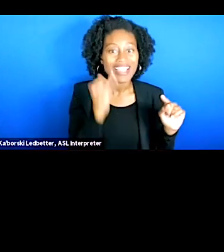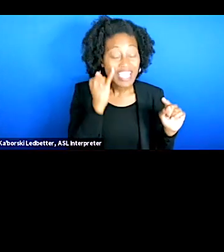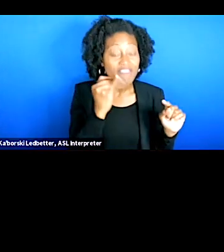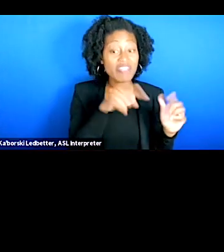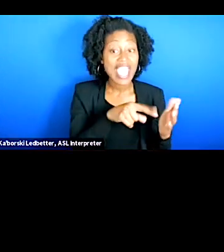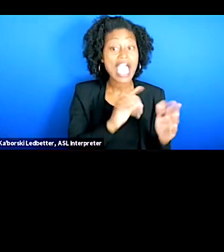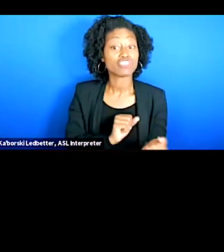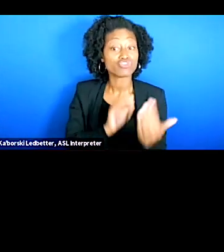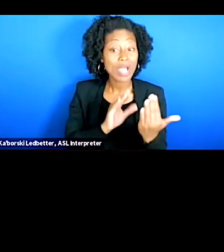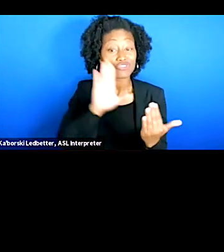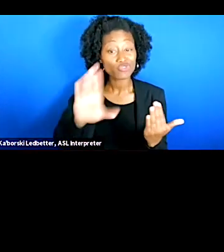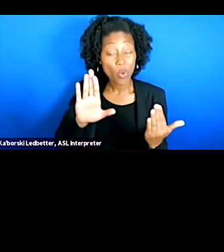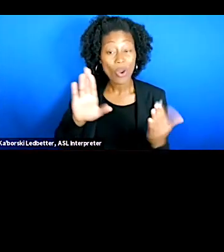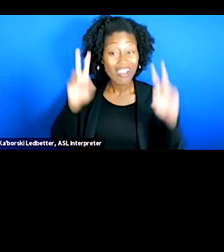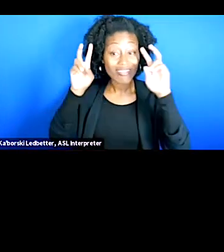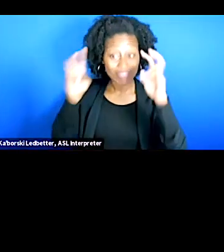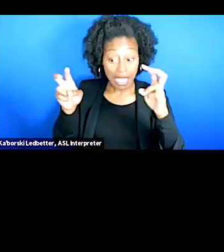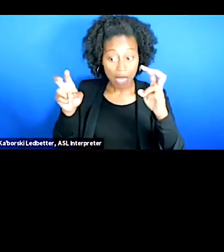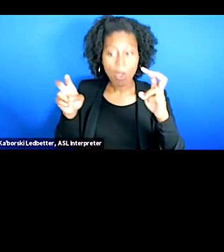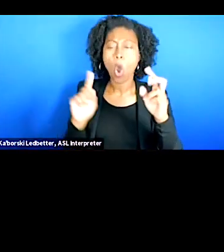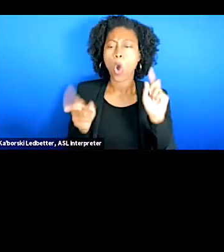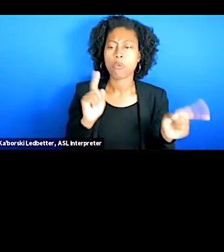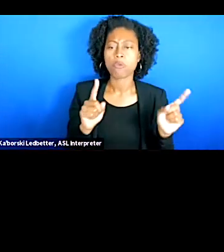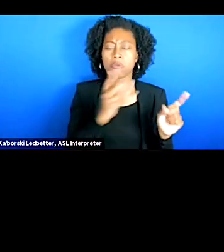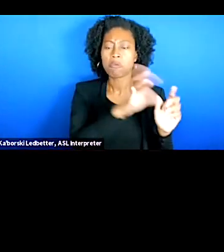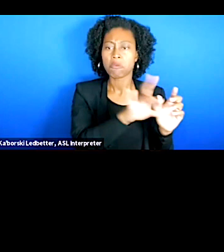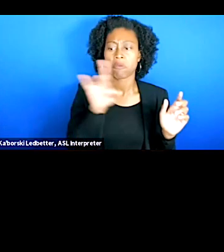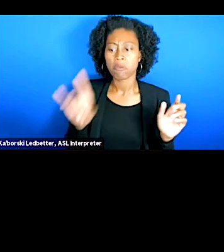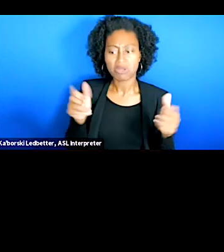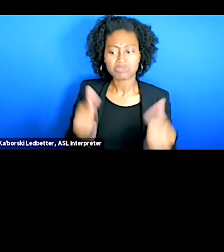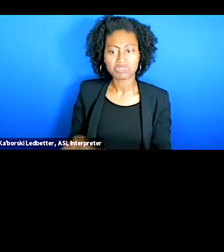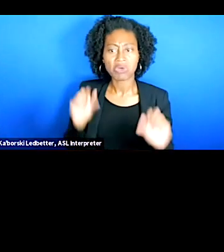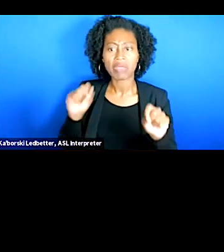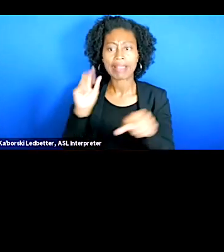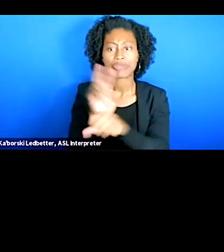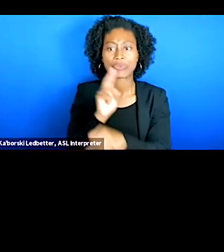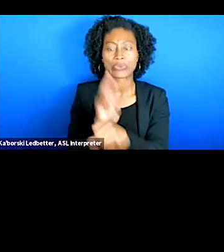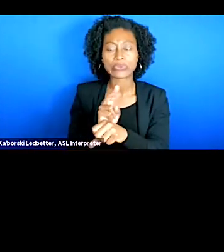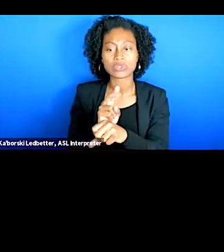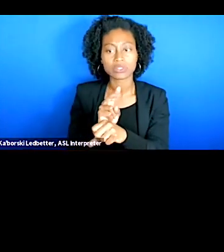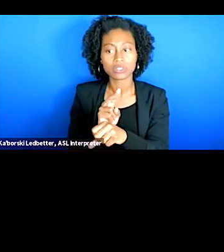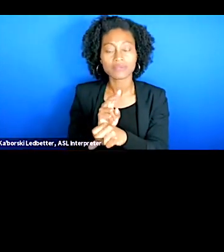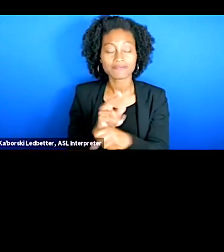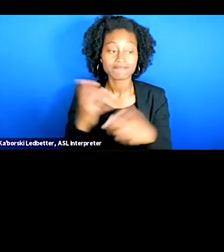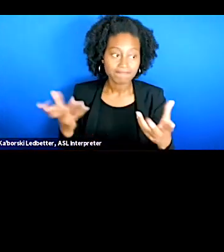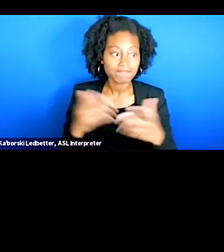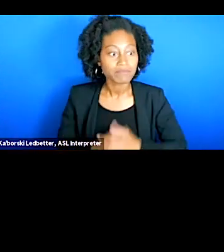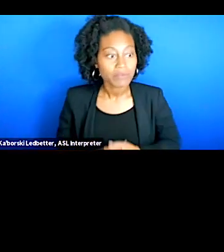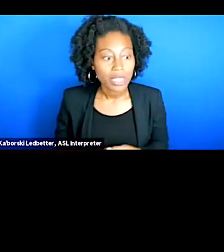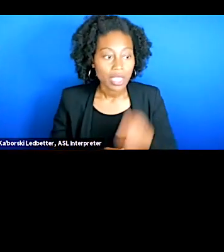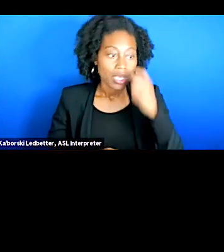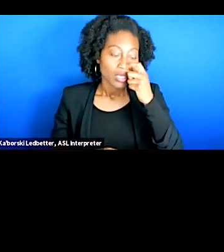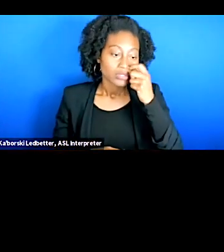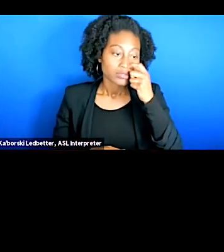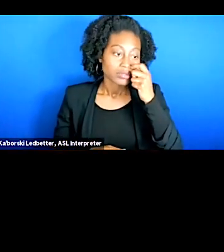So here is an illustration of the 3 steps of thematic analysis introduced by Thomas and Hardin as they apply to our own research on